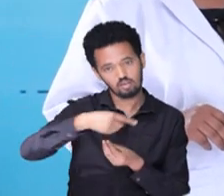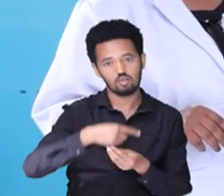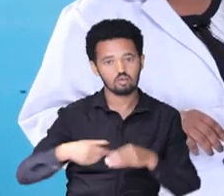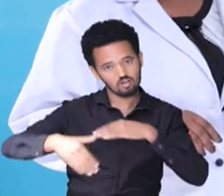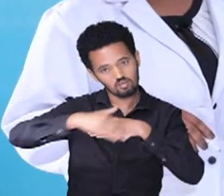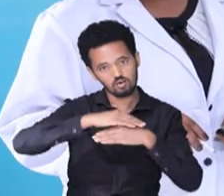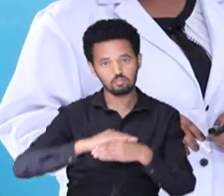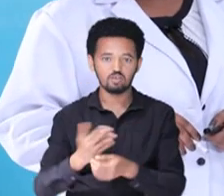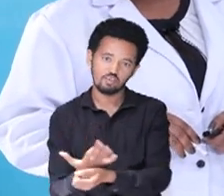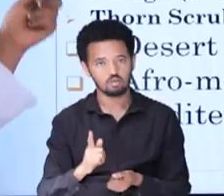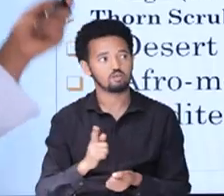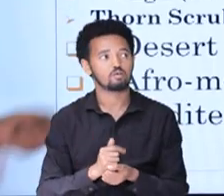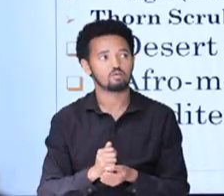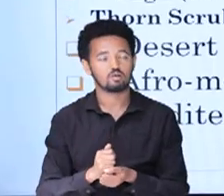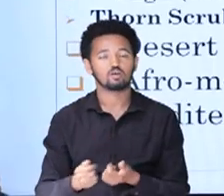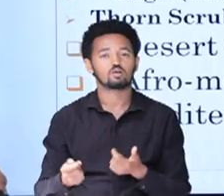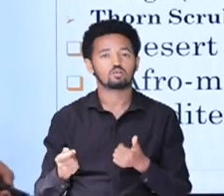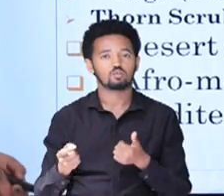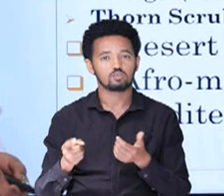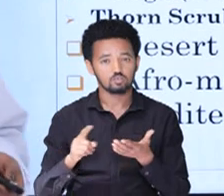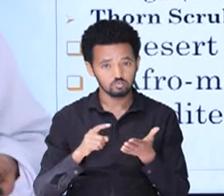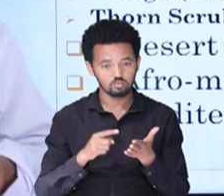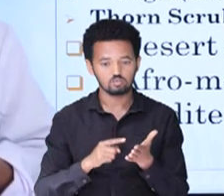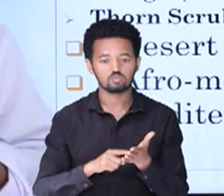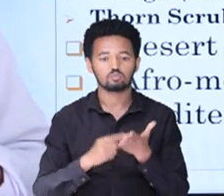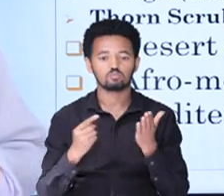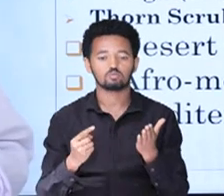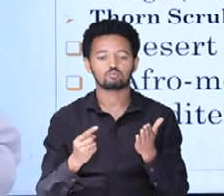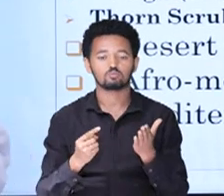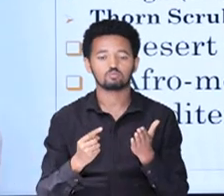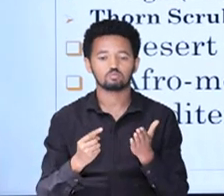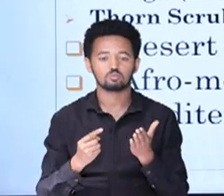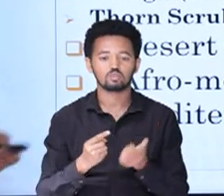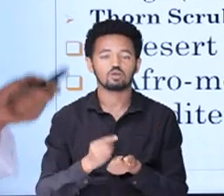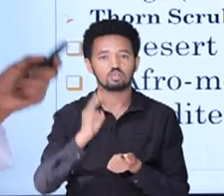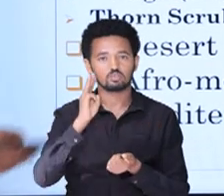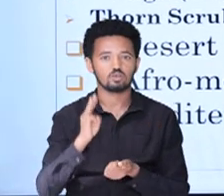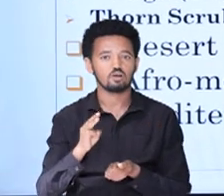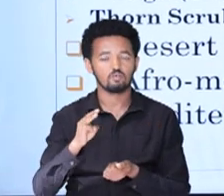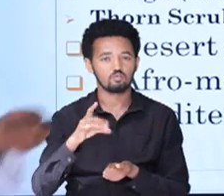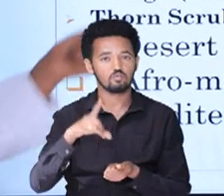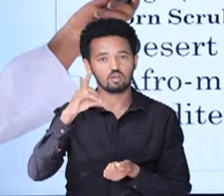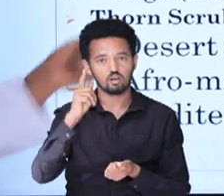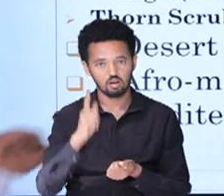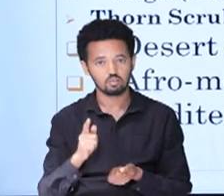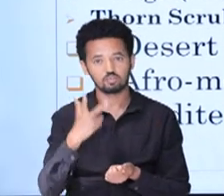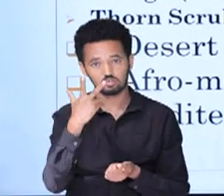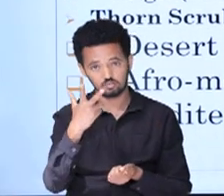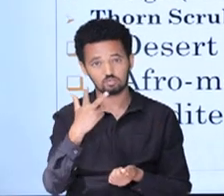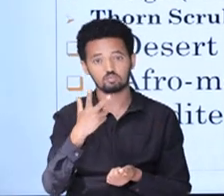grasses and scattered trees. The tropical grassland or savanna are 3 types. These